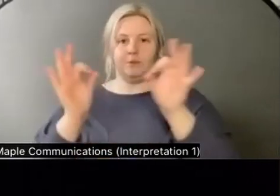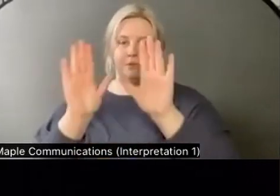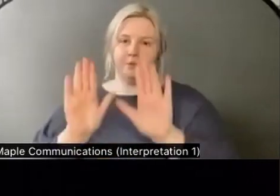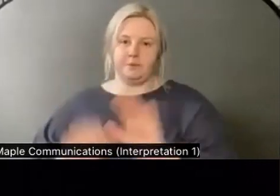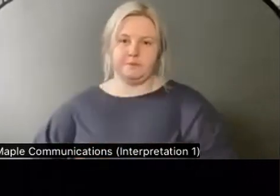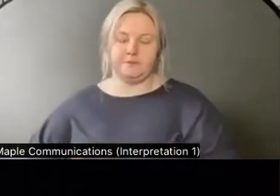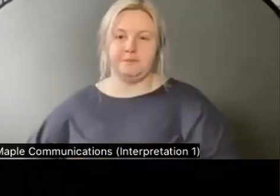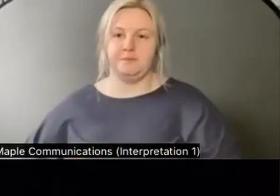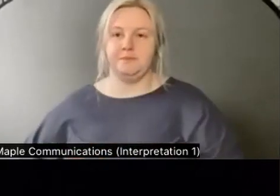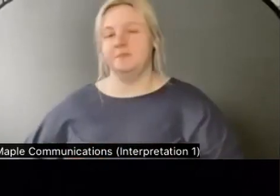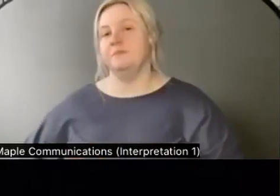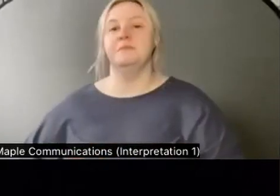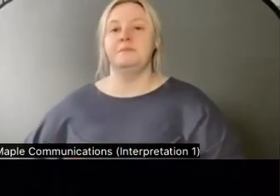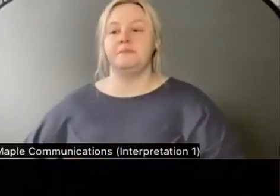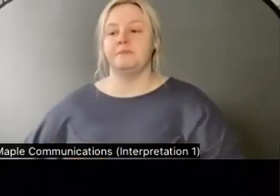From here,